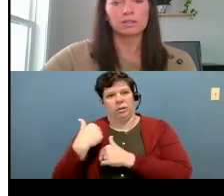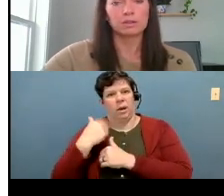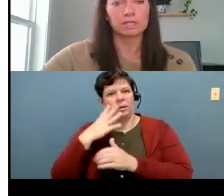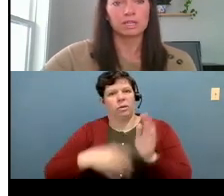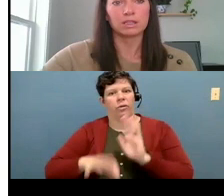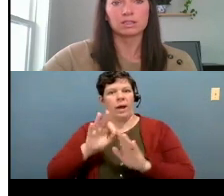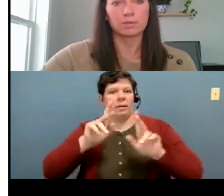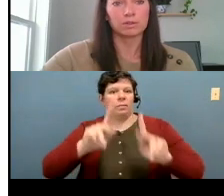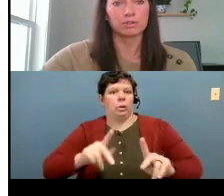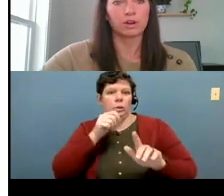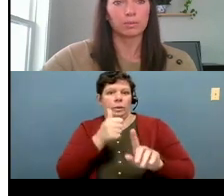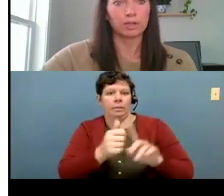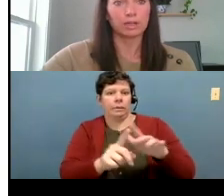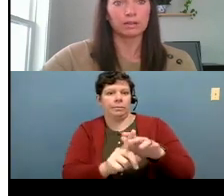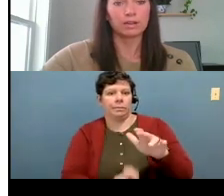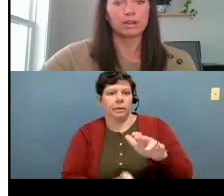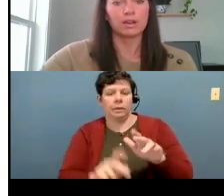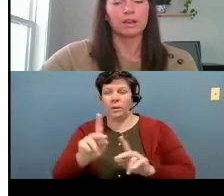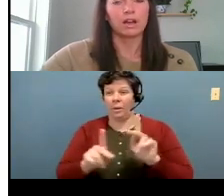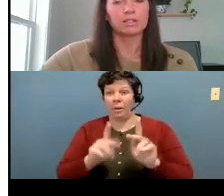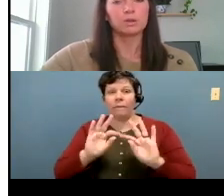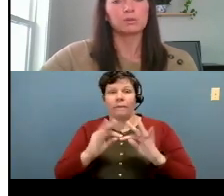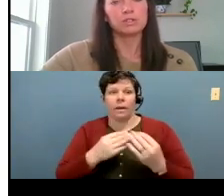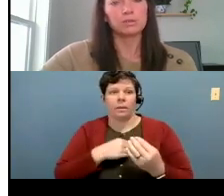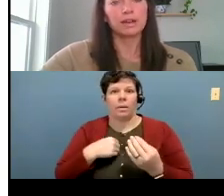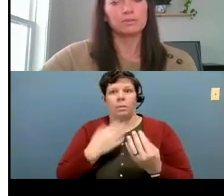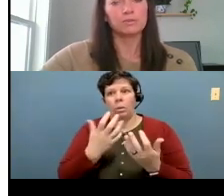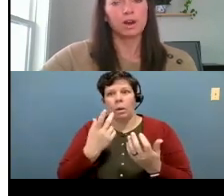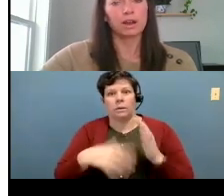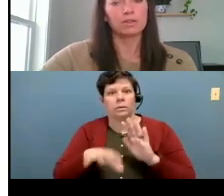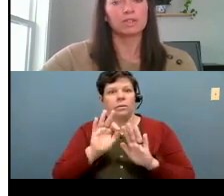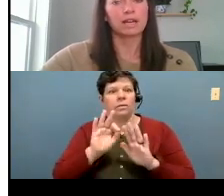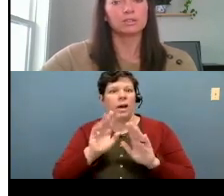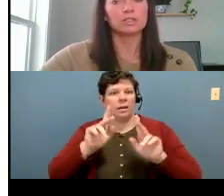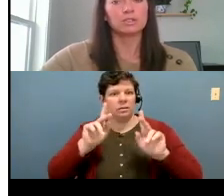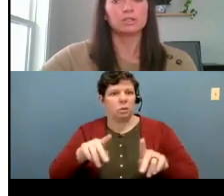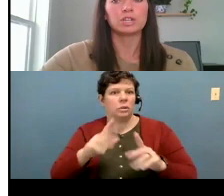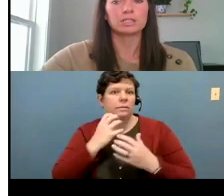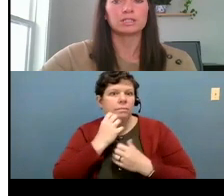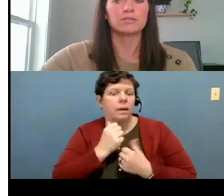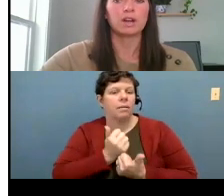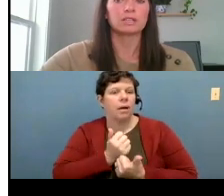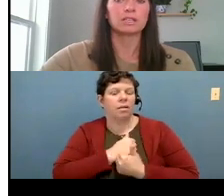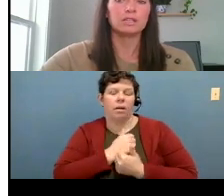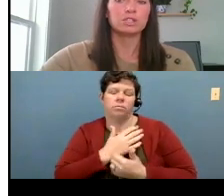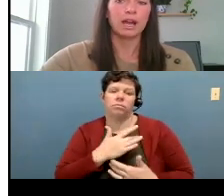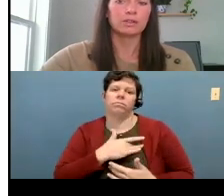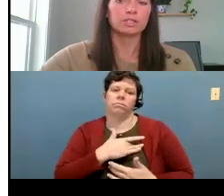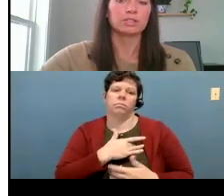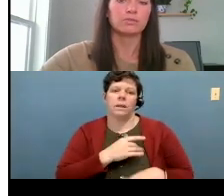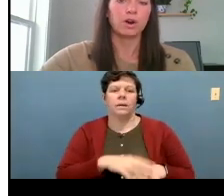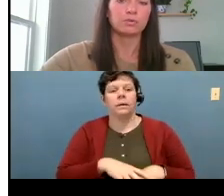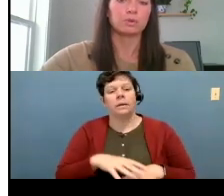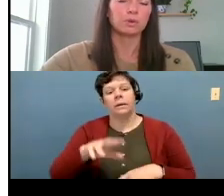families of the missing, these numbers are just heartbreaking. So it was in 2005 that the National Institute of Justice defined the key